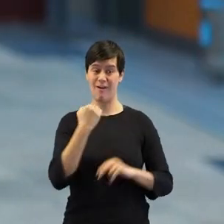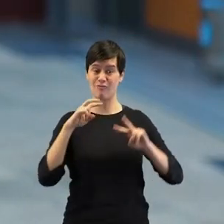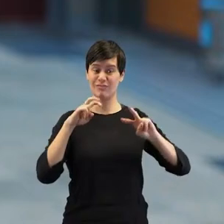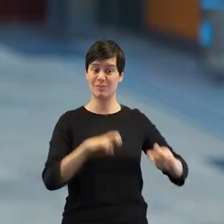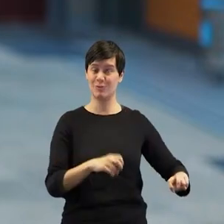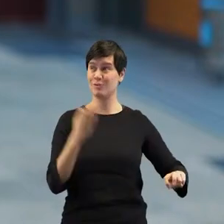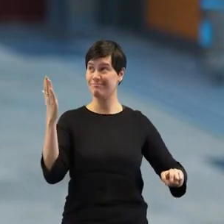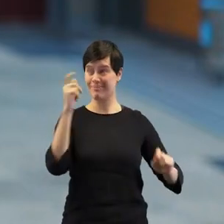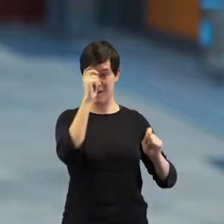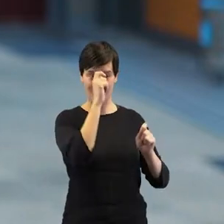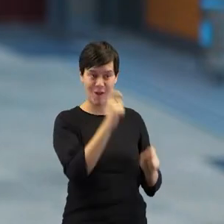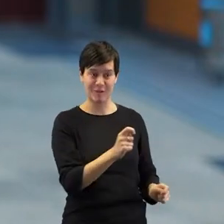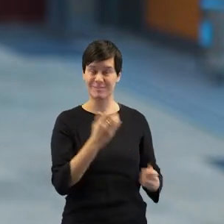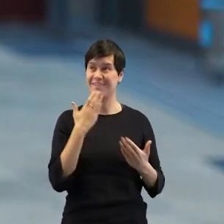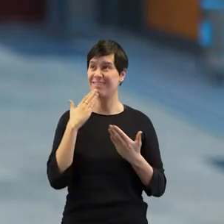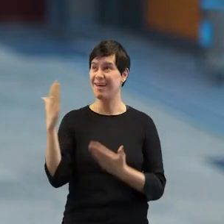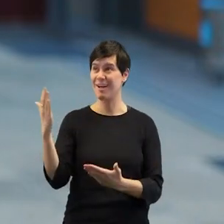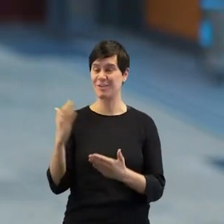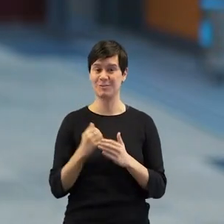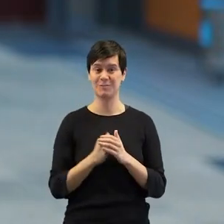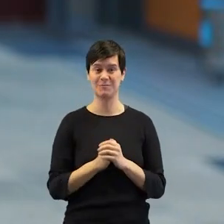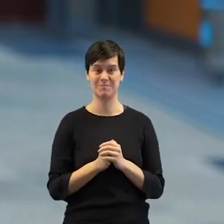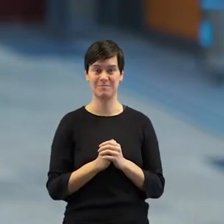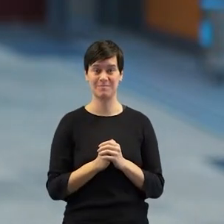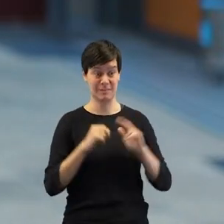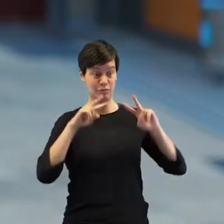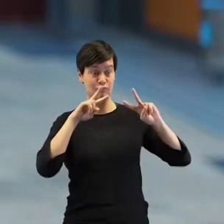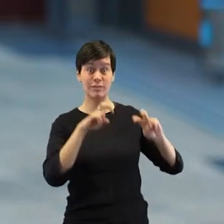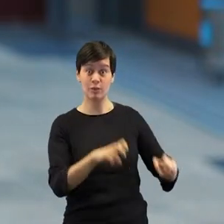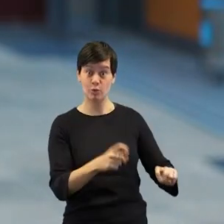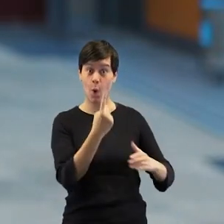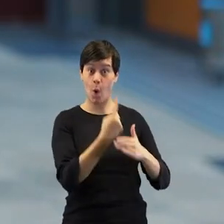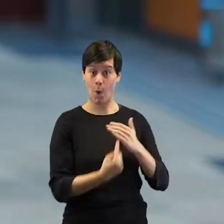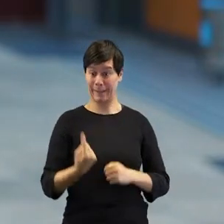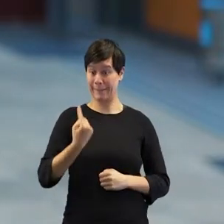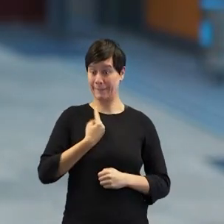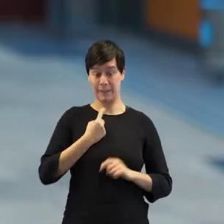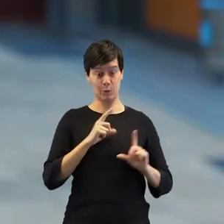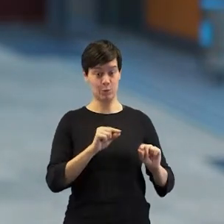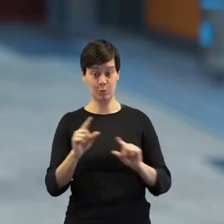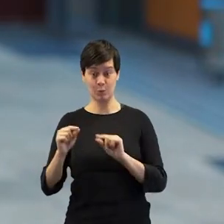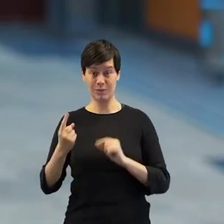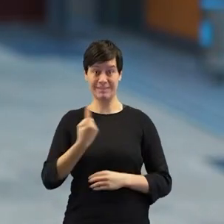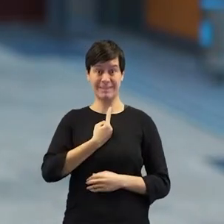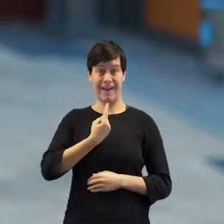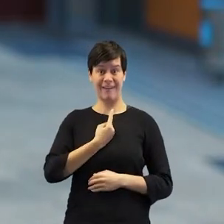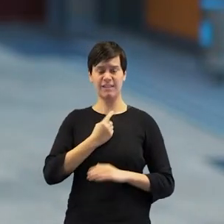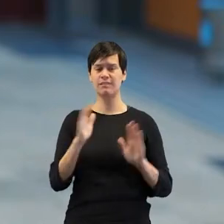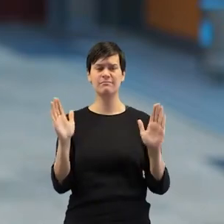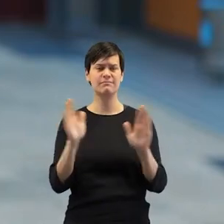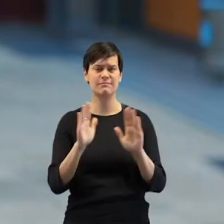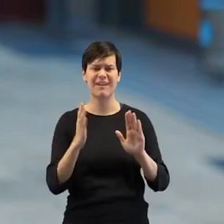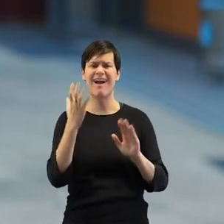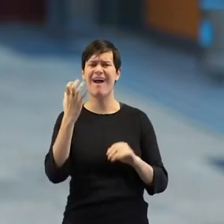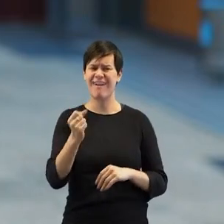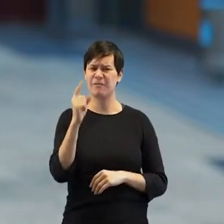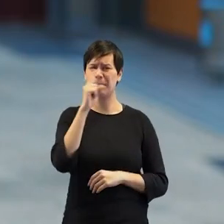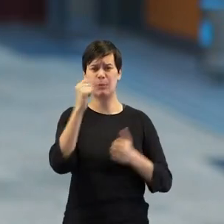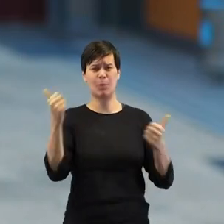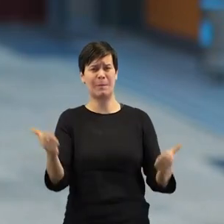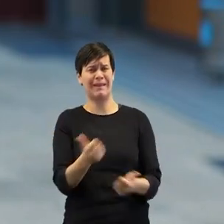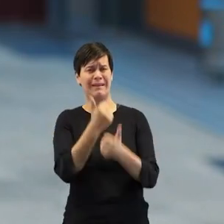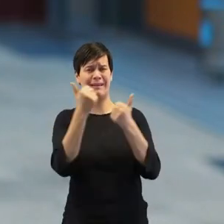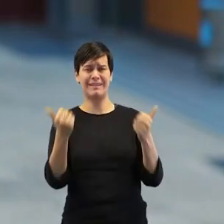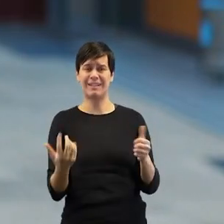research that we do. And in this regard, I really have to emphasize that the research that this prize celebrates is not something that I could have done